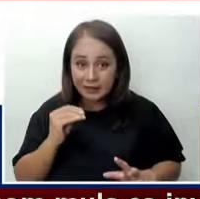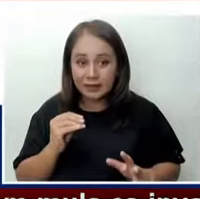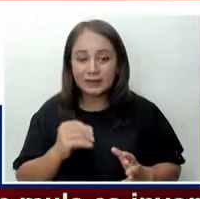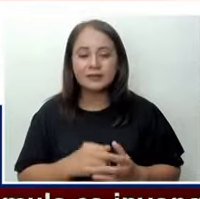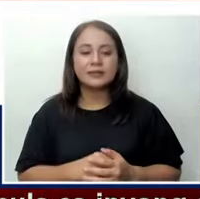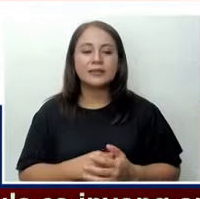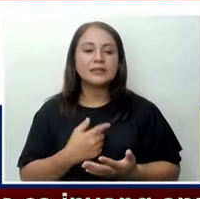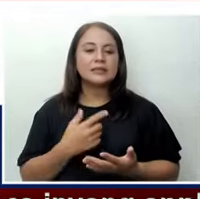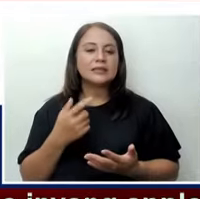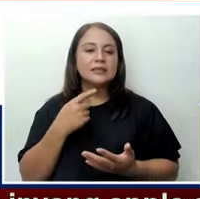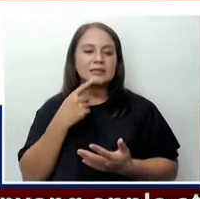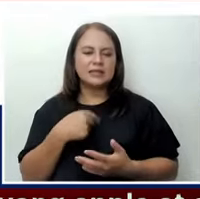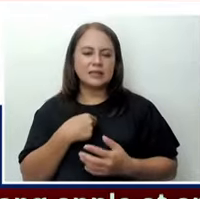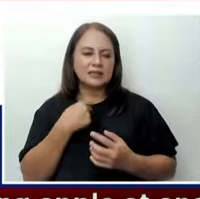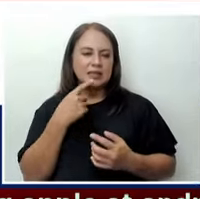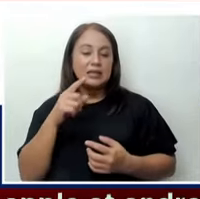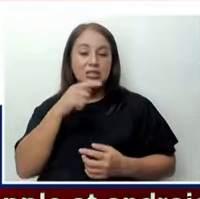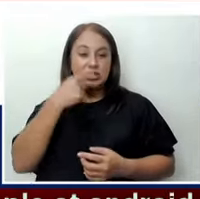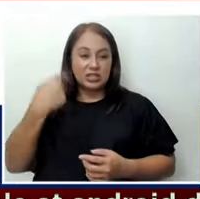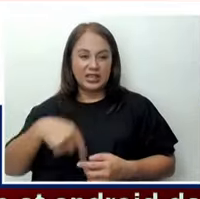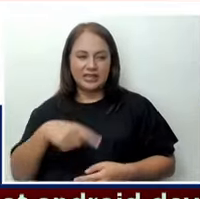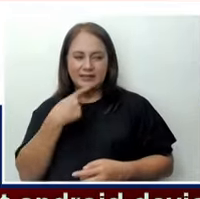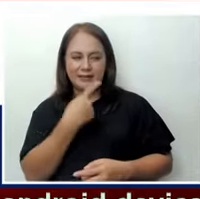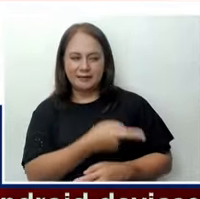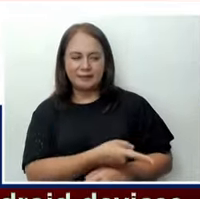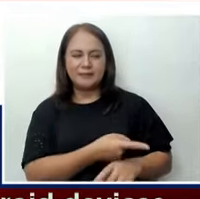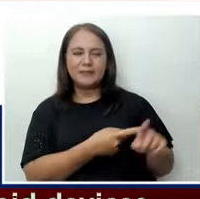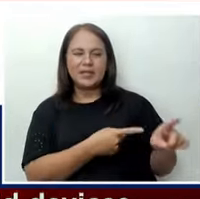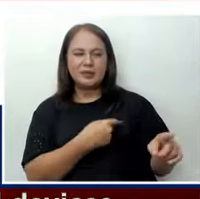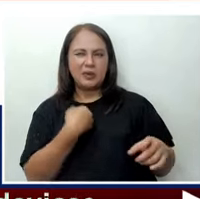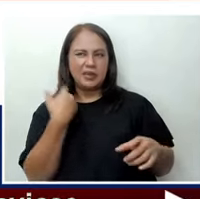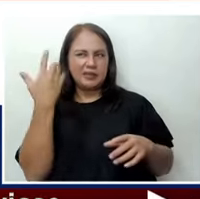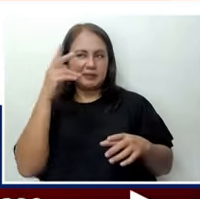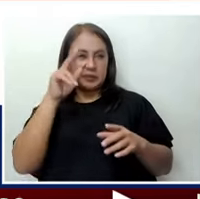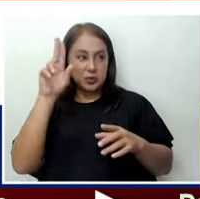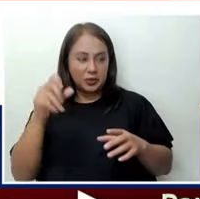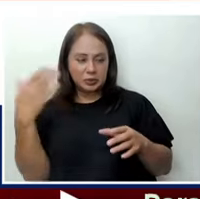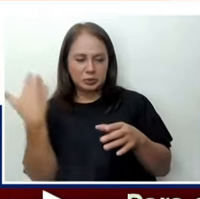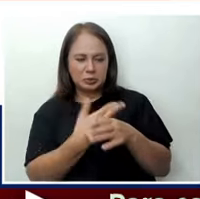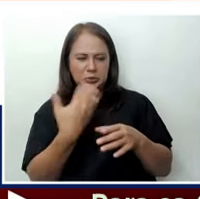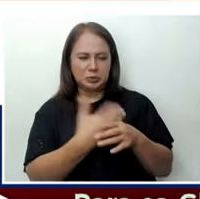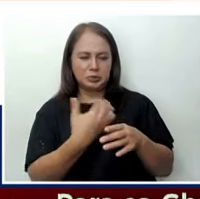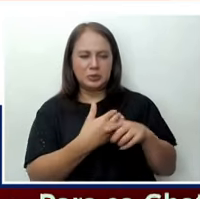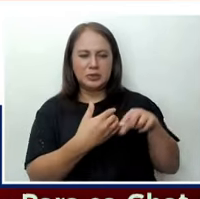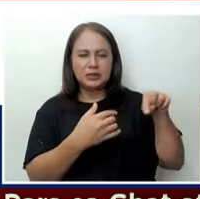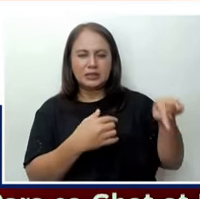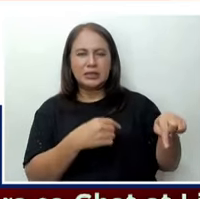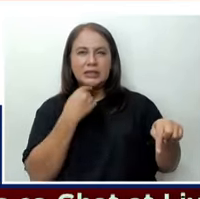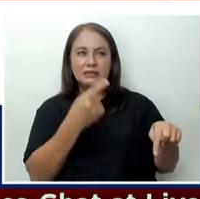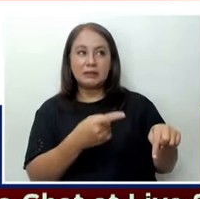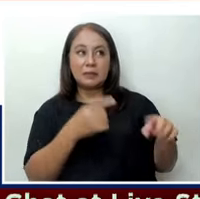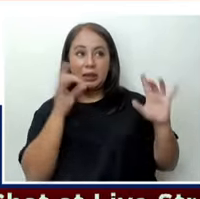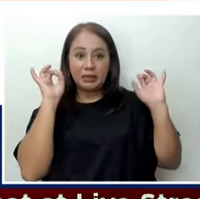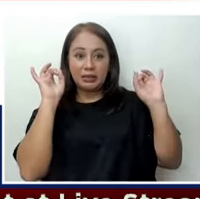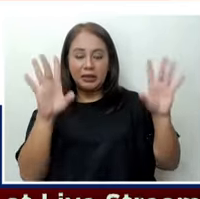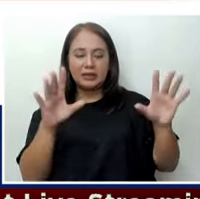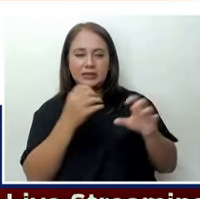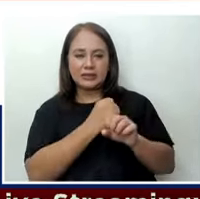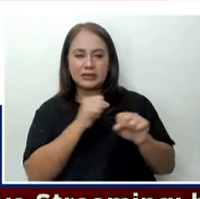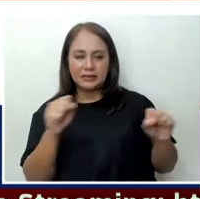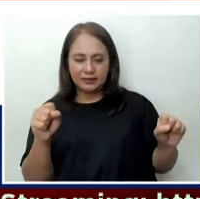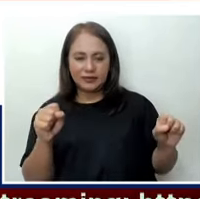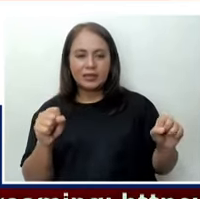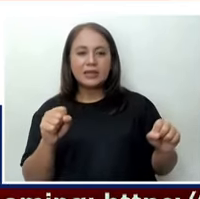Nauna ng binatikos ng China ang anilay pakikialam ng Estados Unidos at sinabing banta sa seguridad